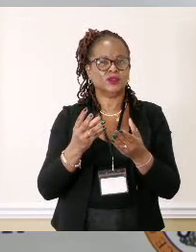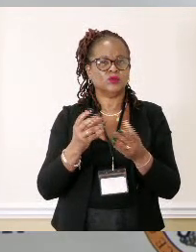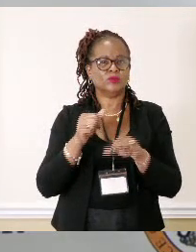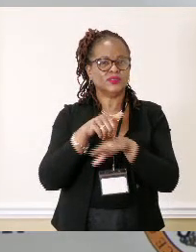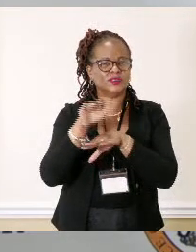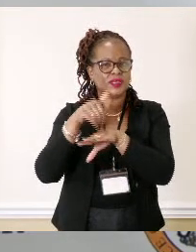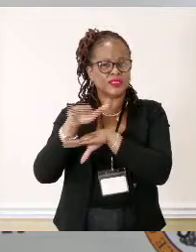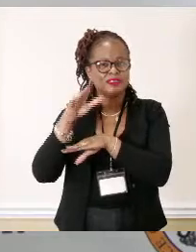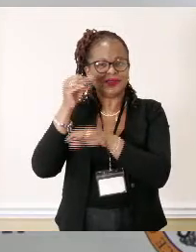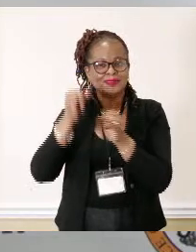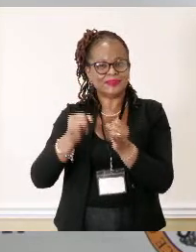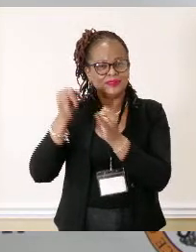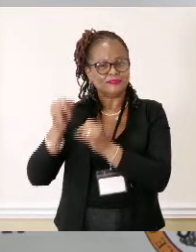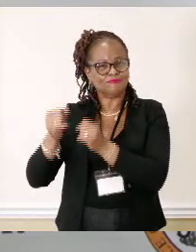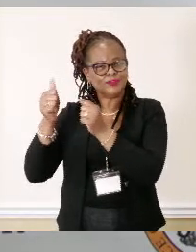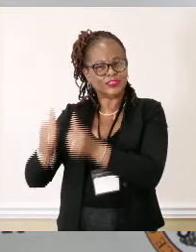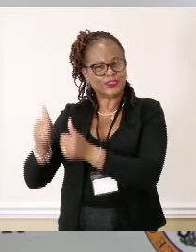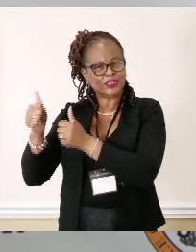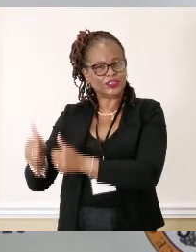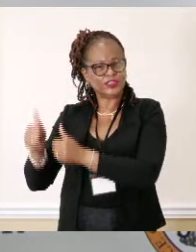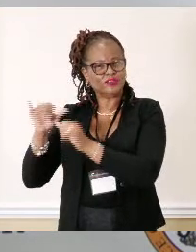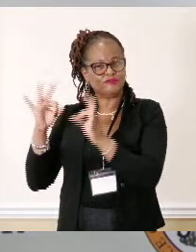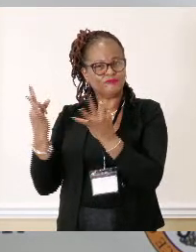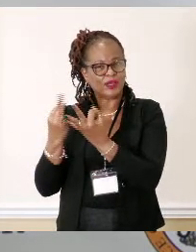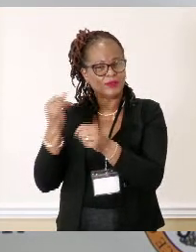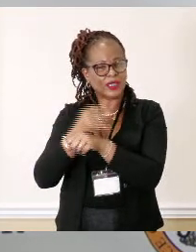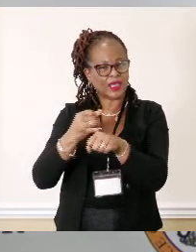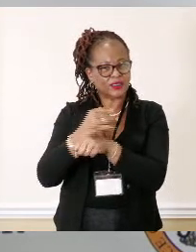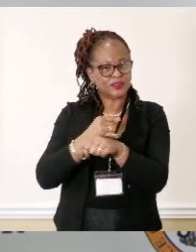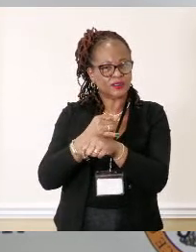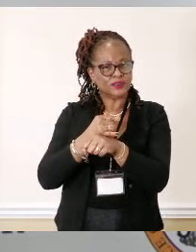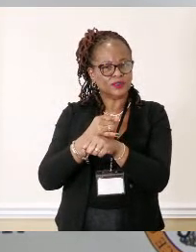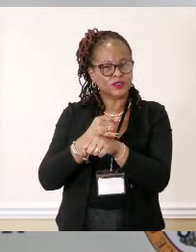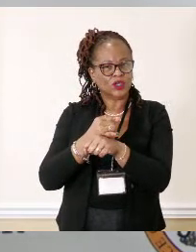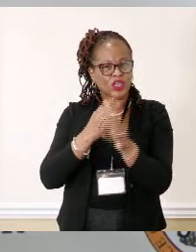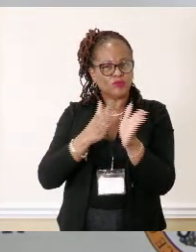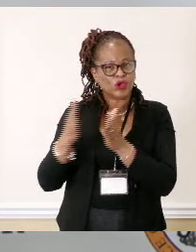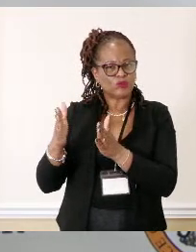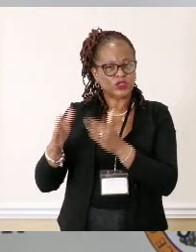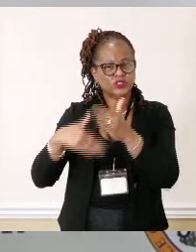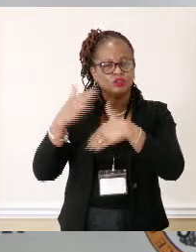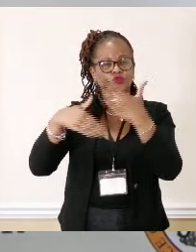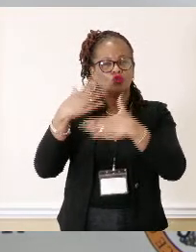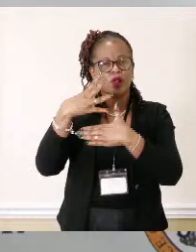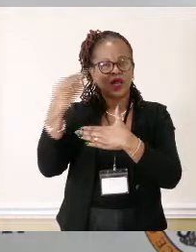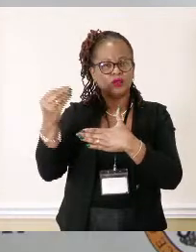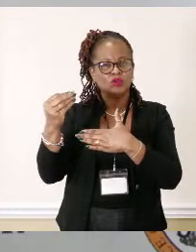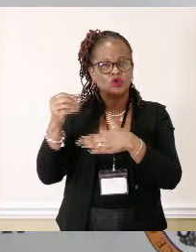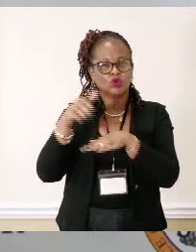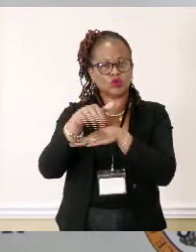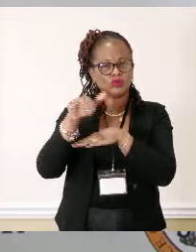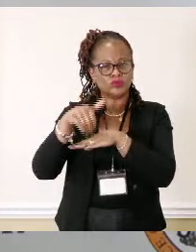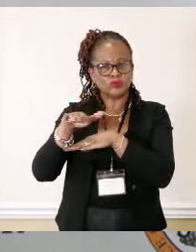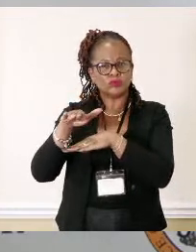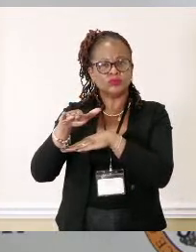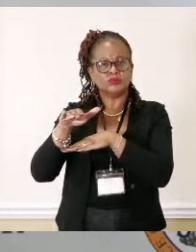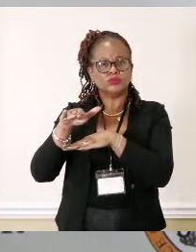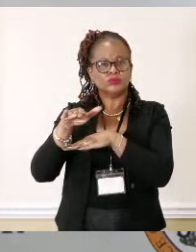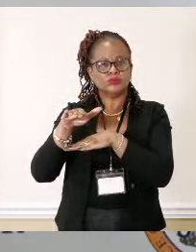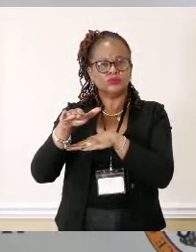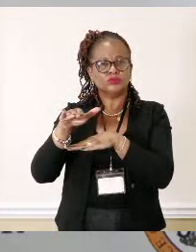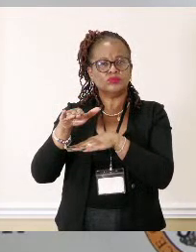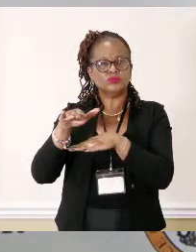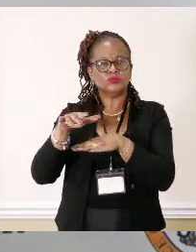or is the scheduled reconnaissance of the health officials in preparation of the rollout going to determine how much each island